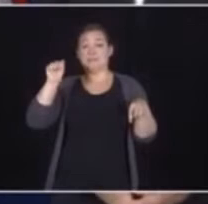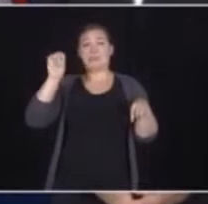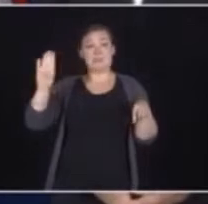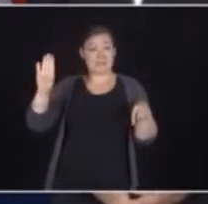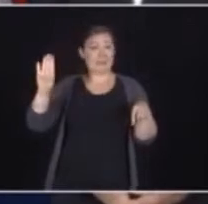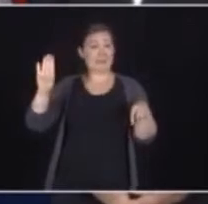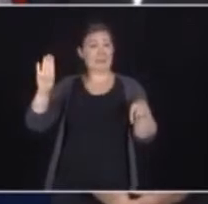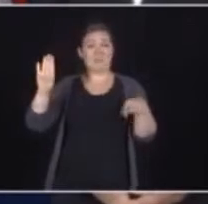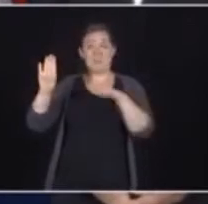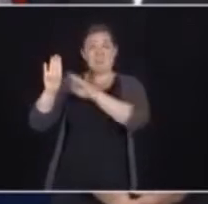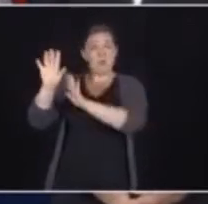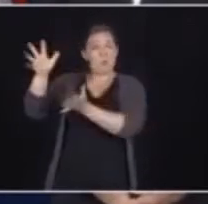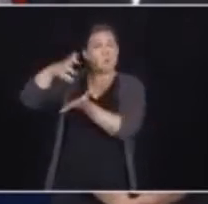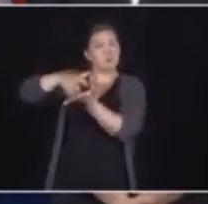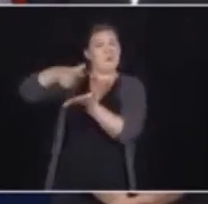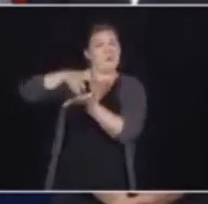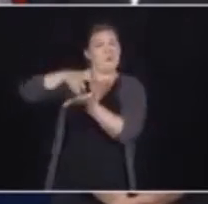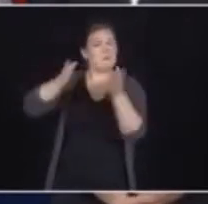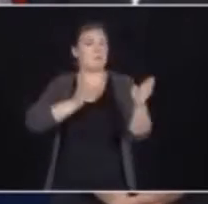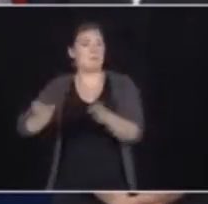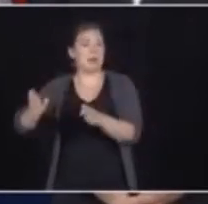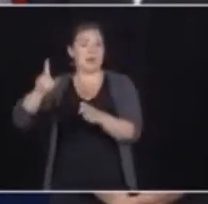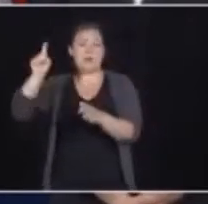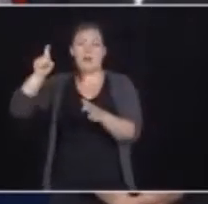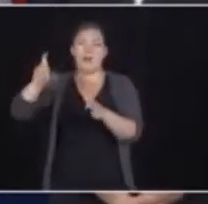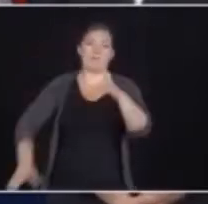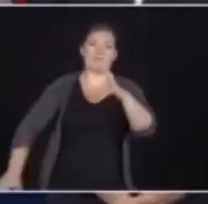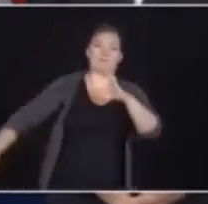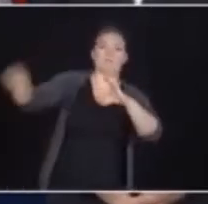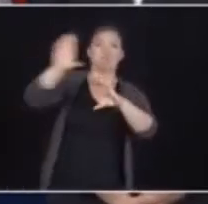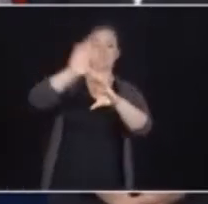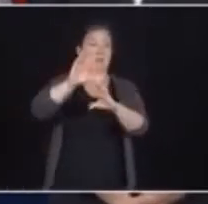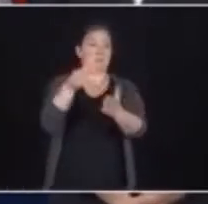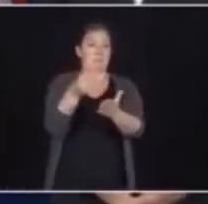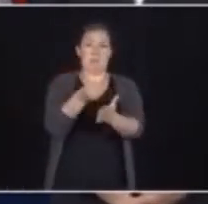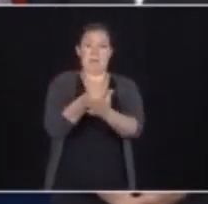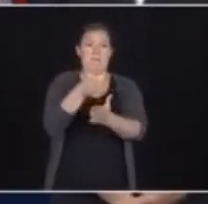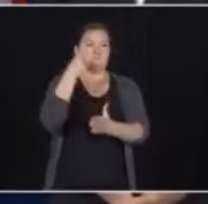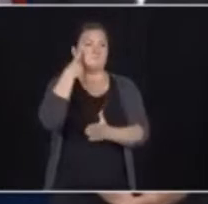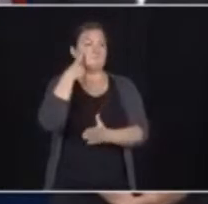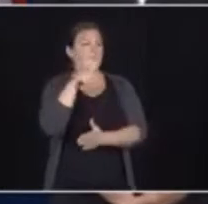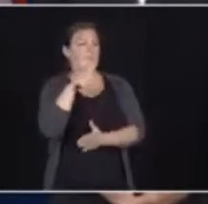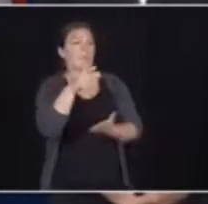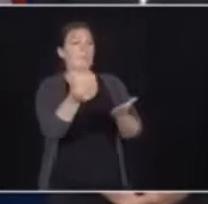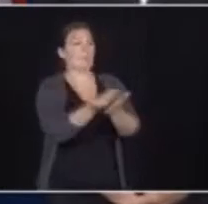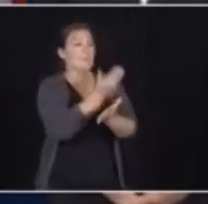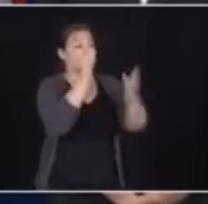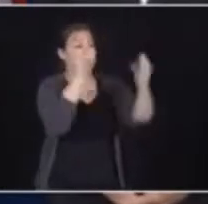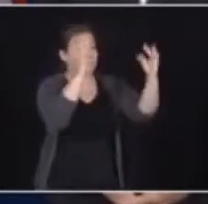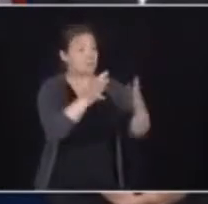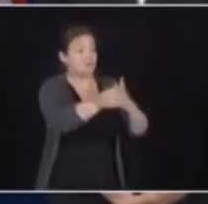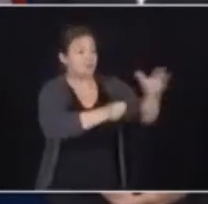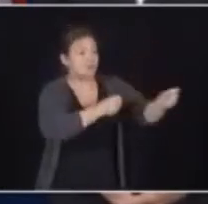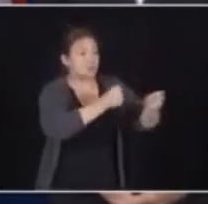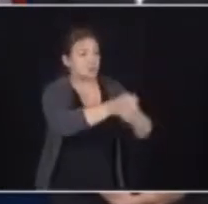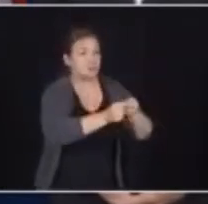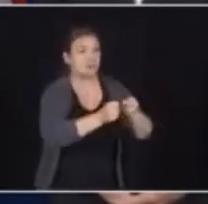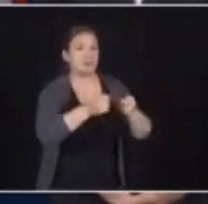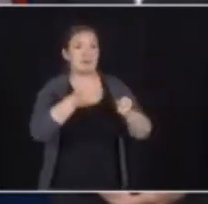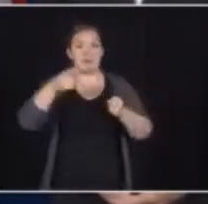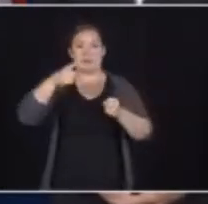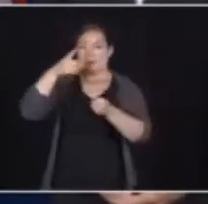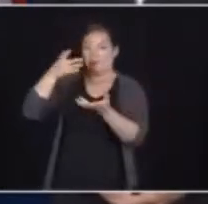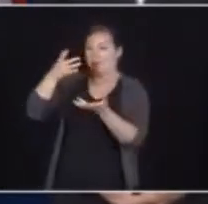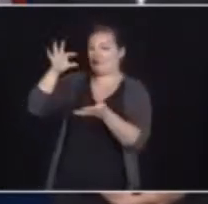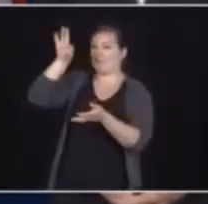hundreds of millions more for more educators, possible cutting of French altogether. I'm just wondering, what have you thought of this? These are